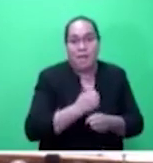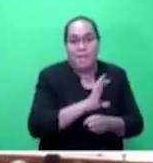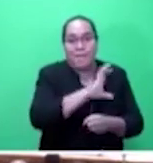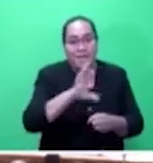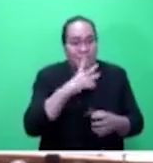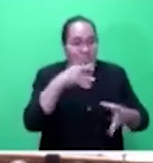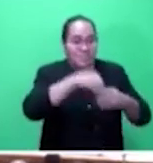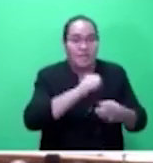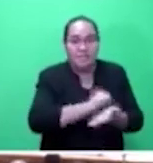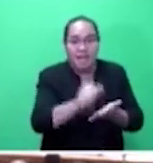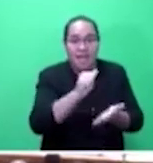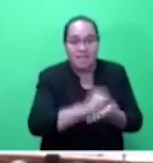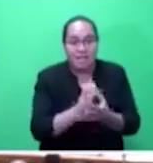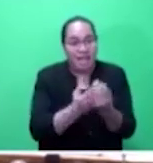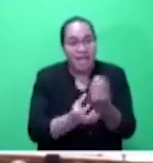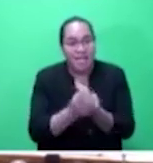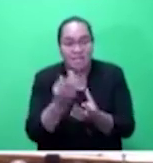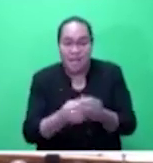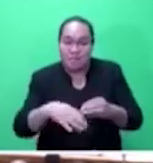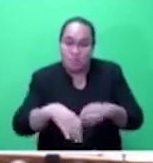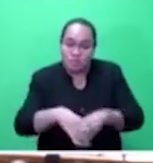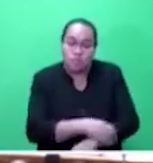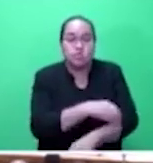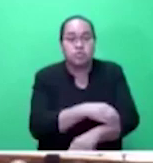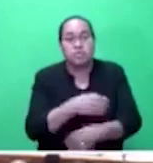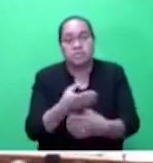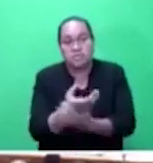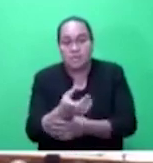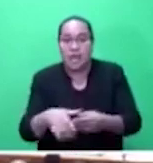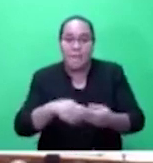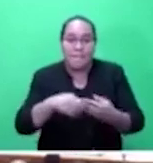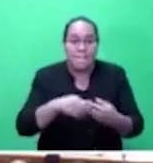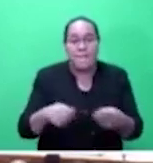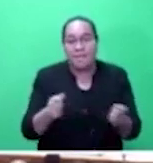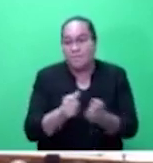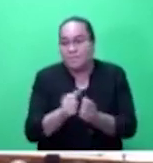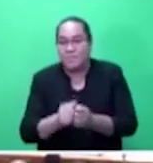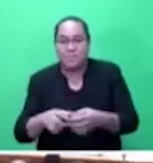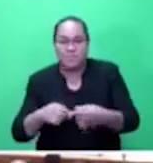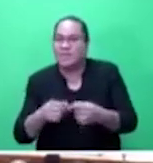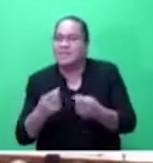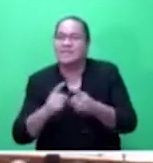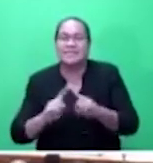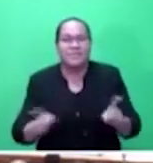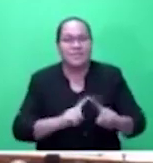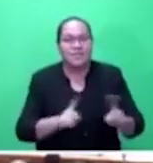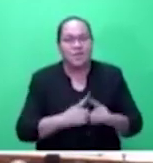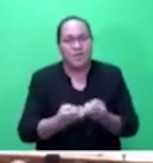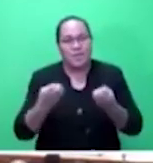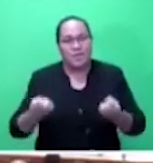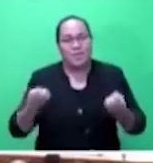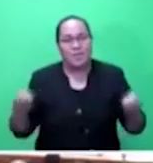disinfectants, air purifier, medical ground boots, hydrogen peroxide, paper bed sheets, thermostats and other specialized supplies like